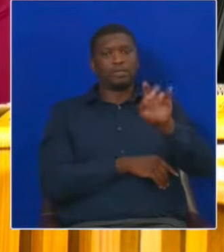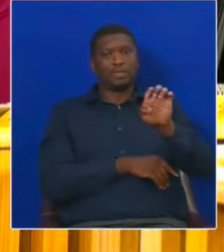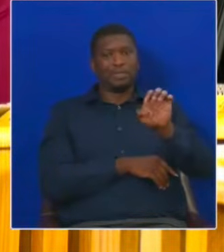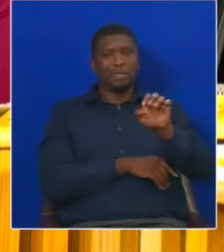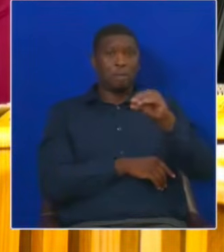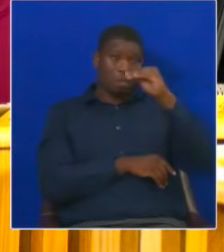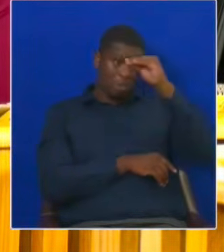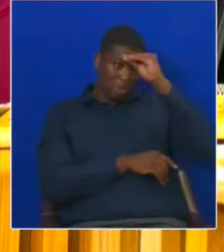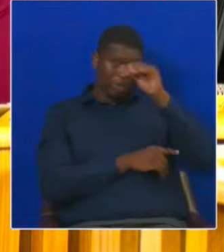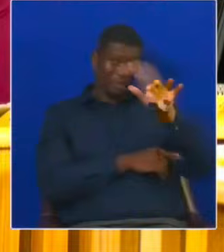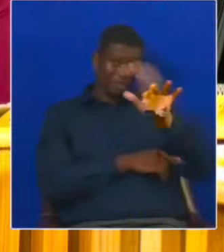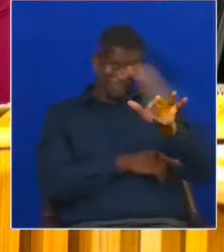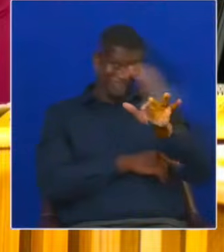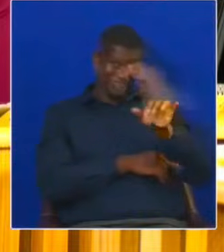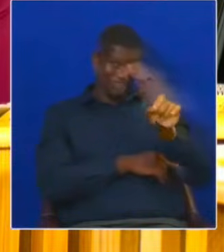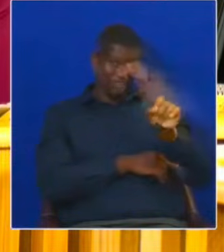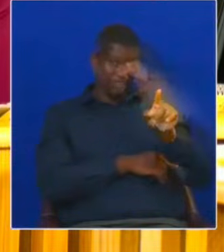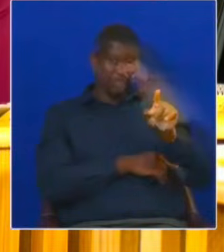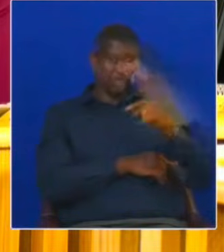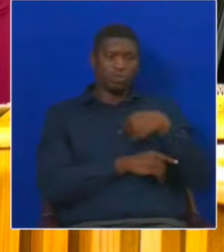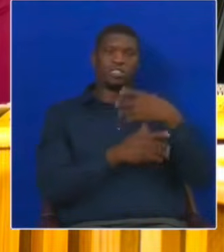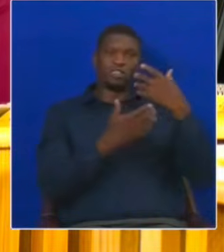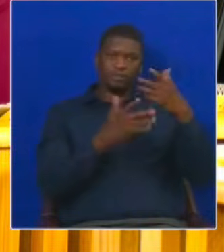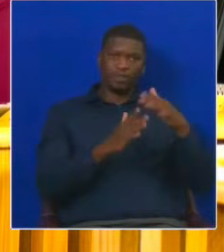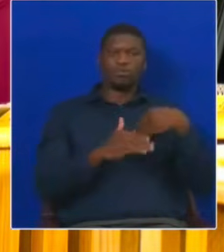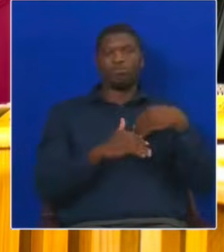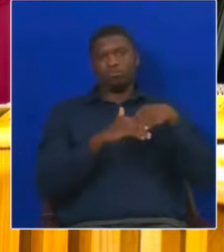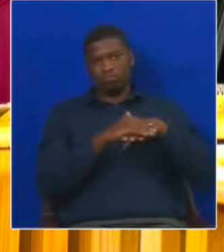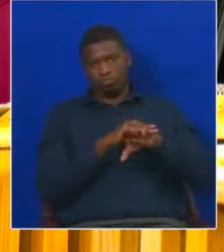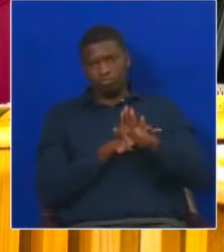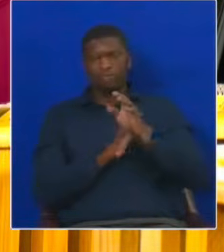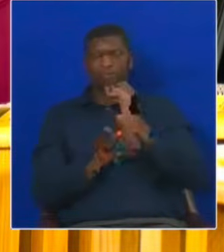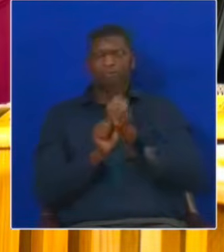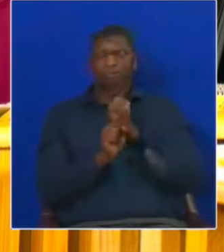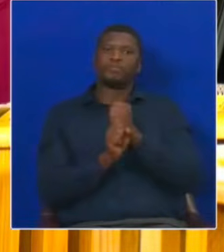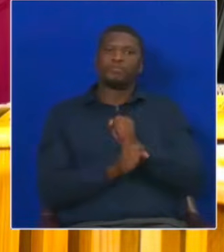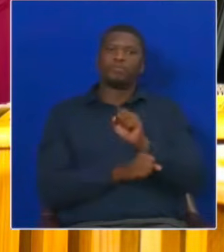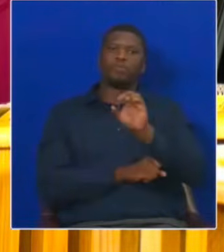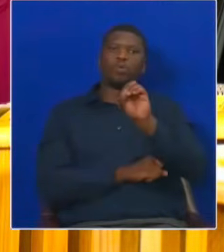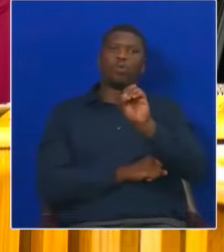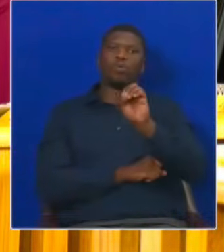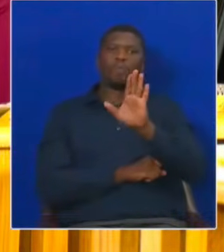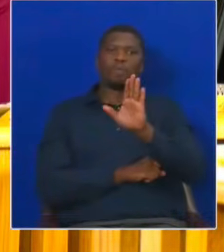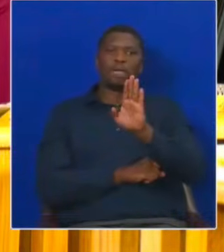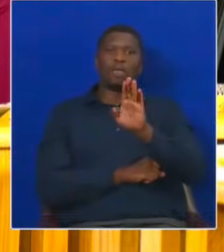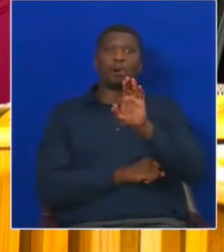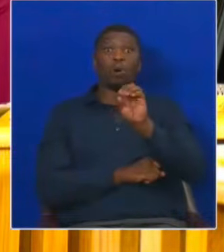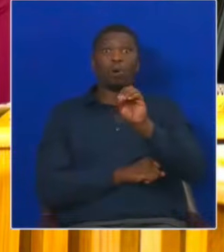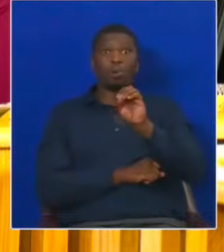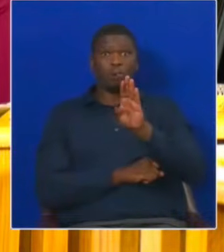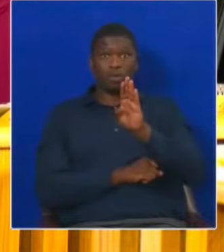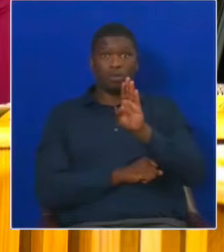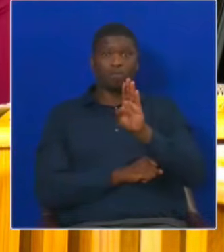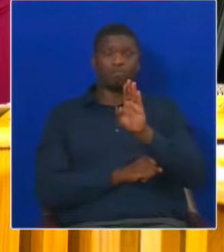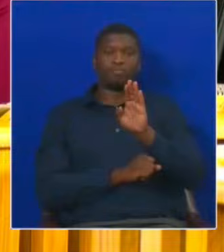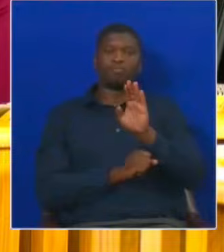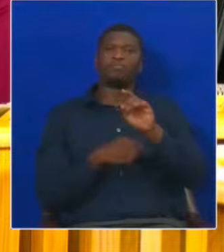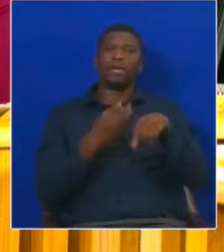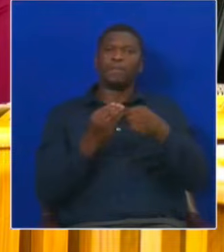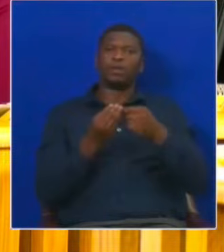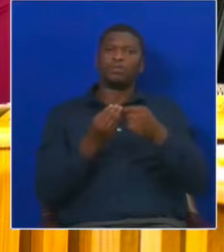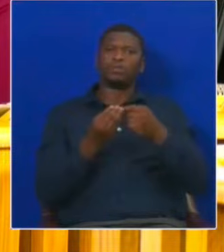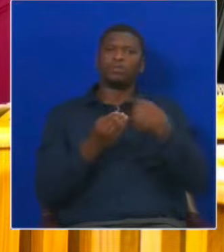entry was made pertaining the search that was conducted at